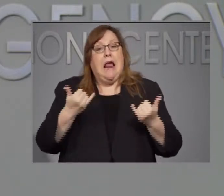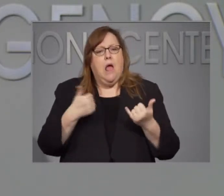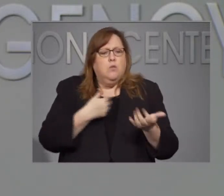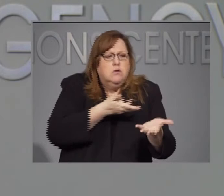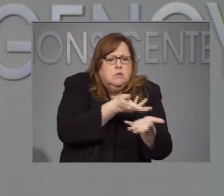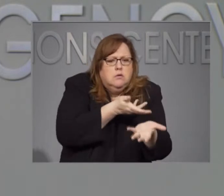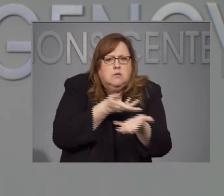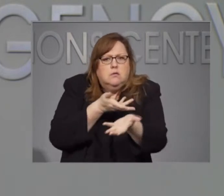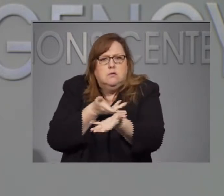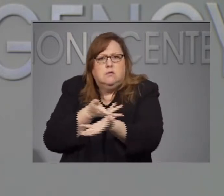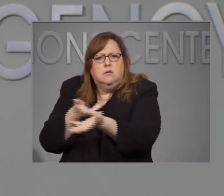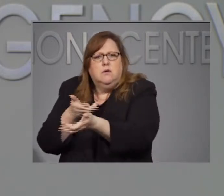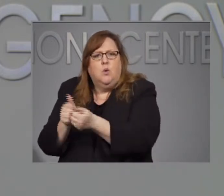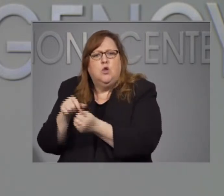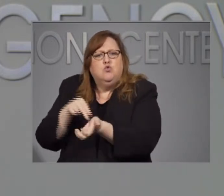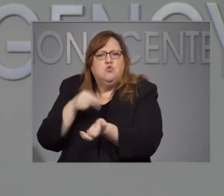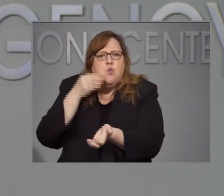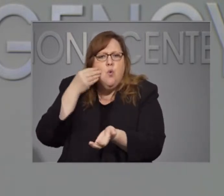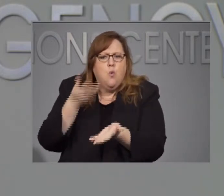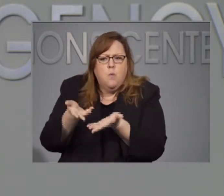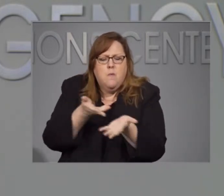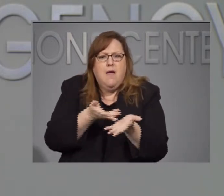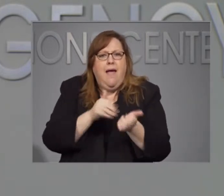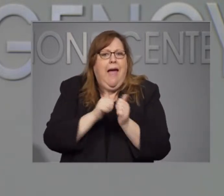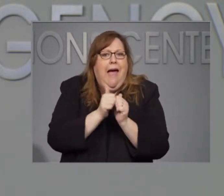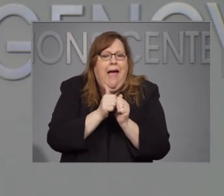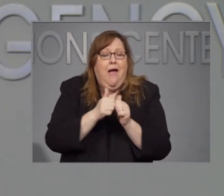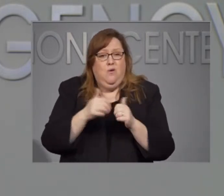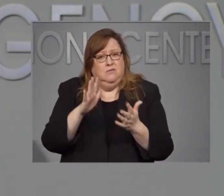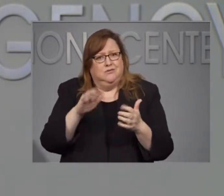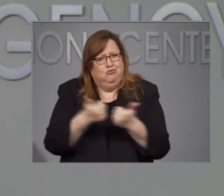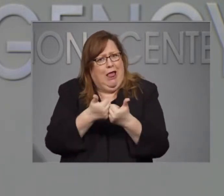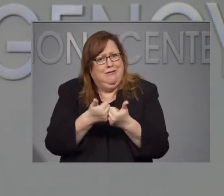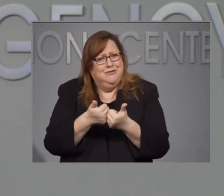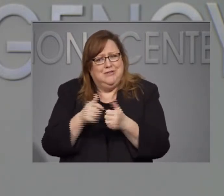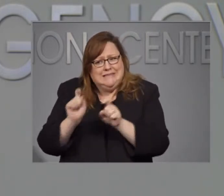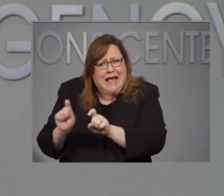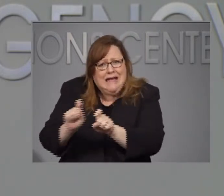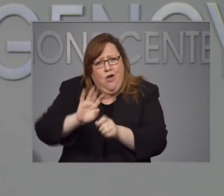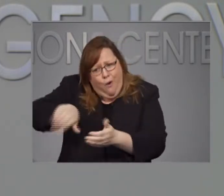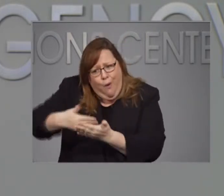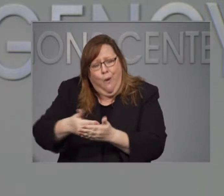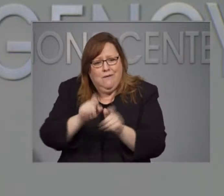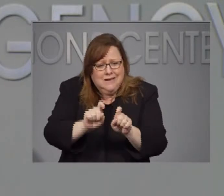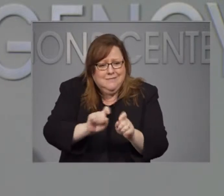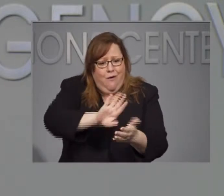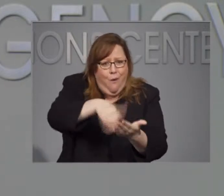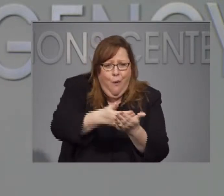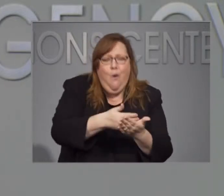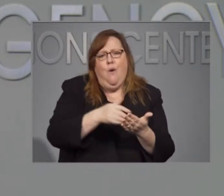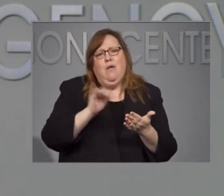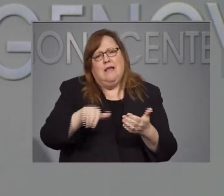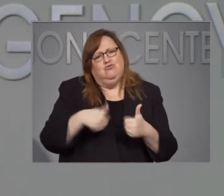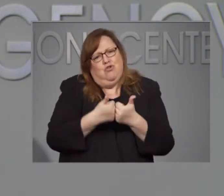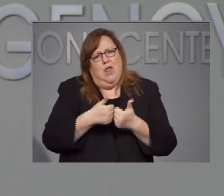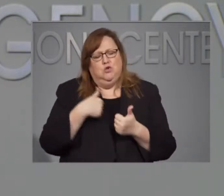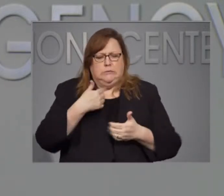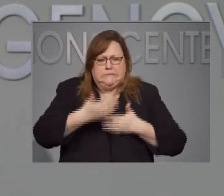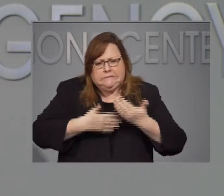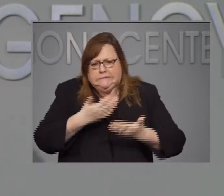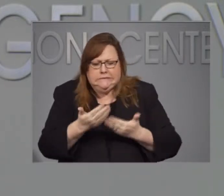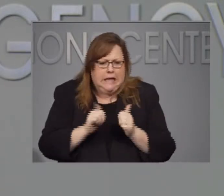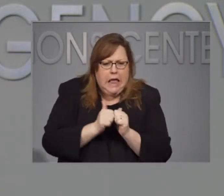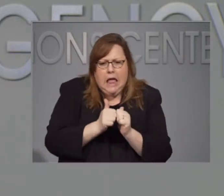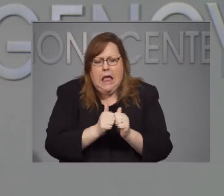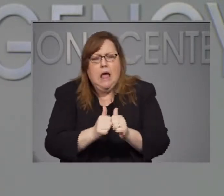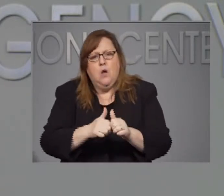make that happen. It is a big challenge to test everyone, and we're working through those challenges. We actually know testing the residents of the